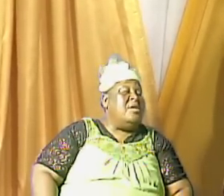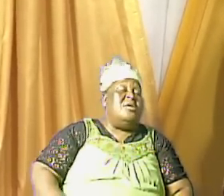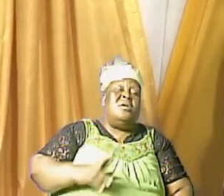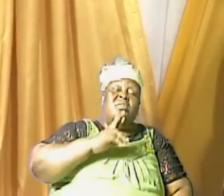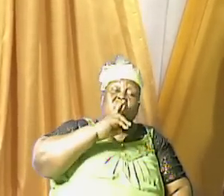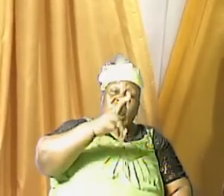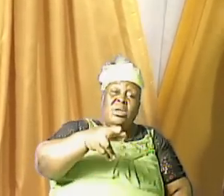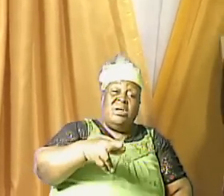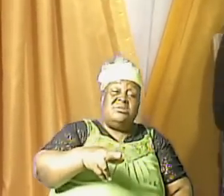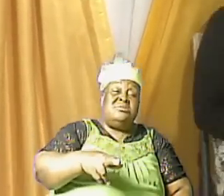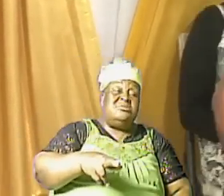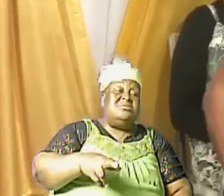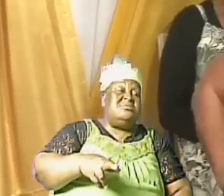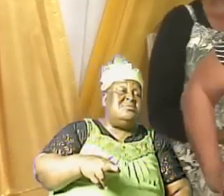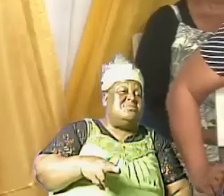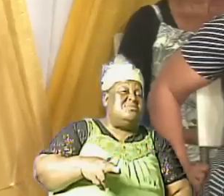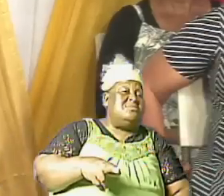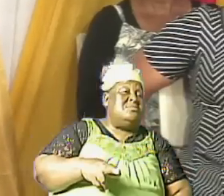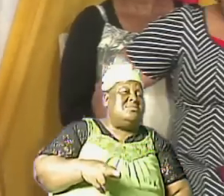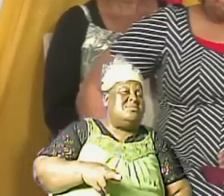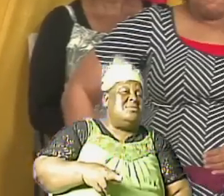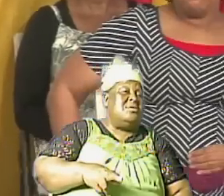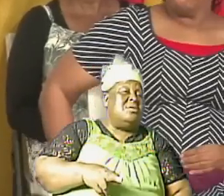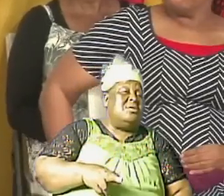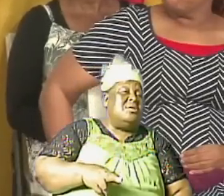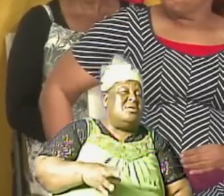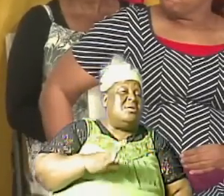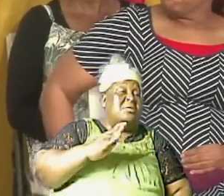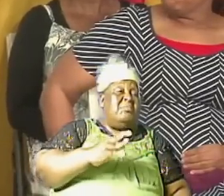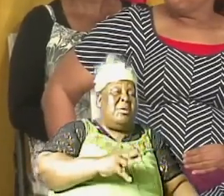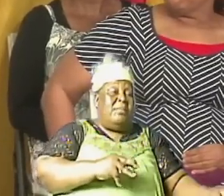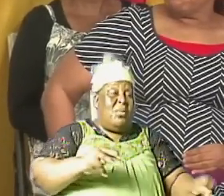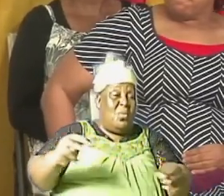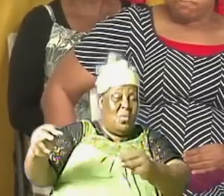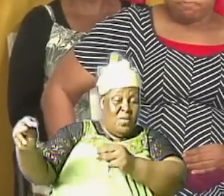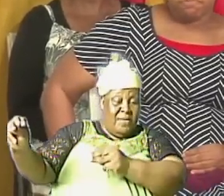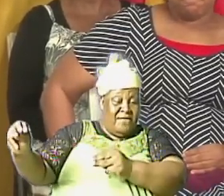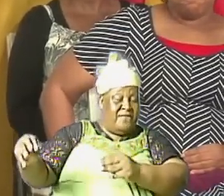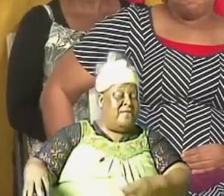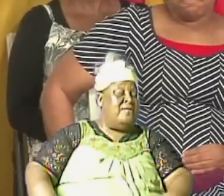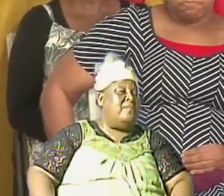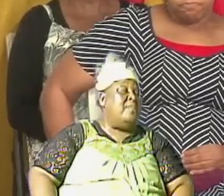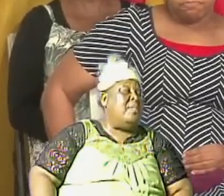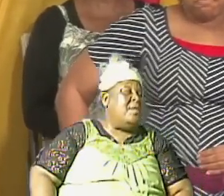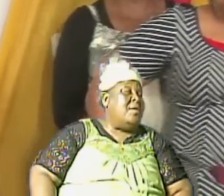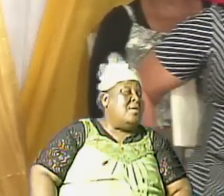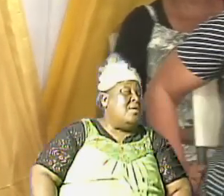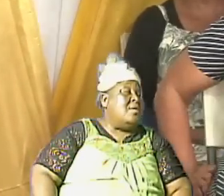the reality on the ground, there's going to be a shift.